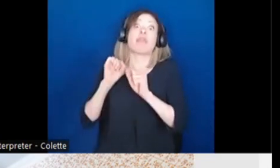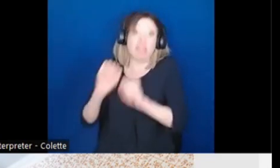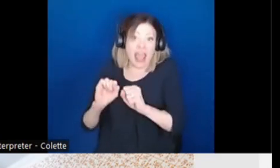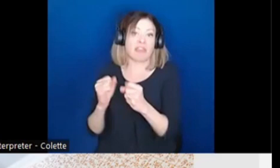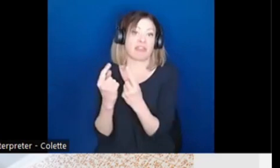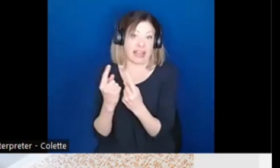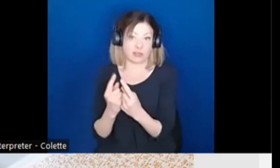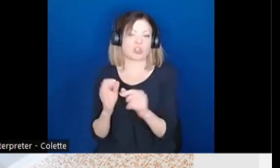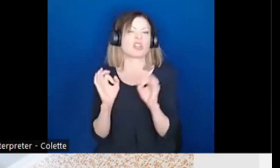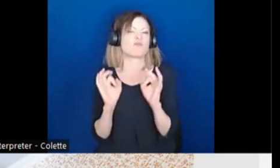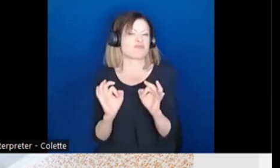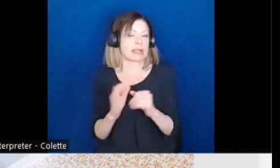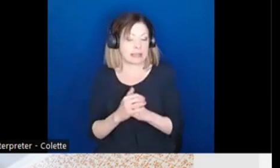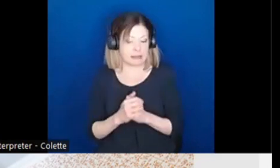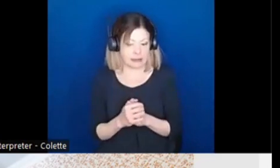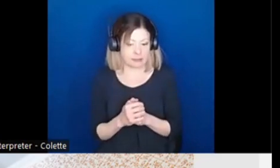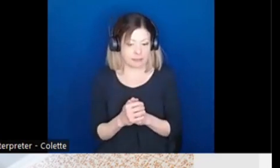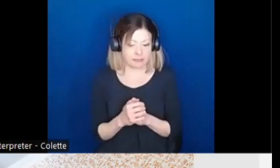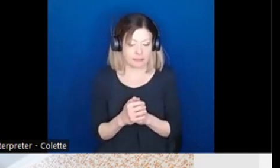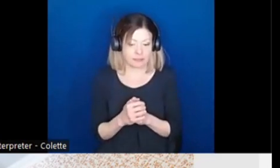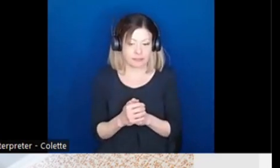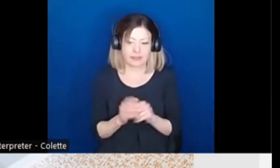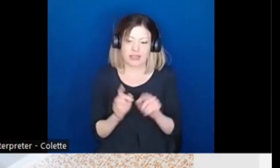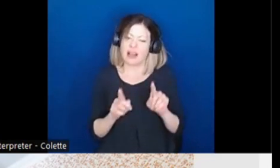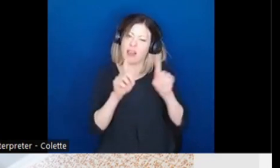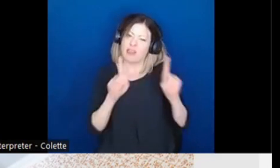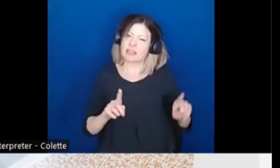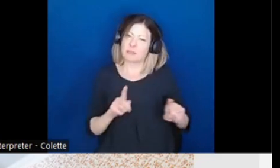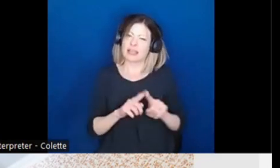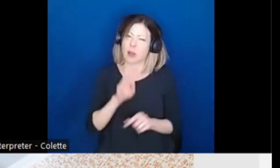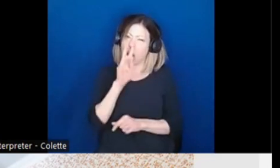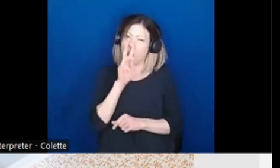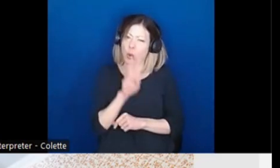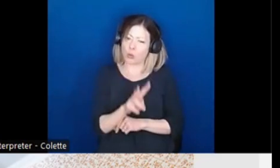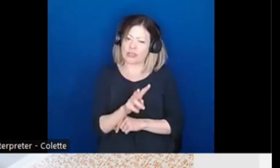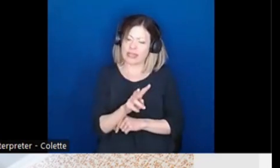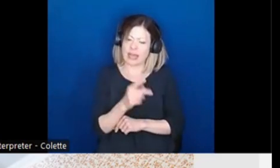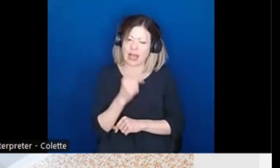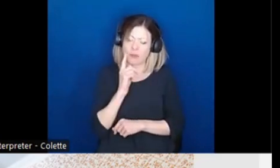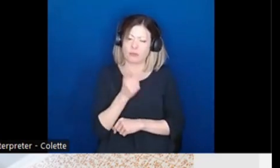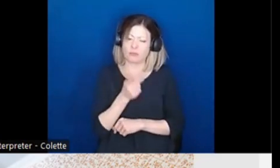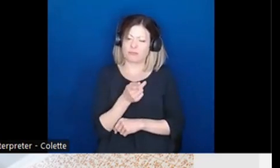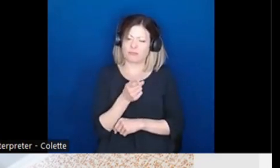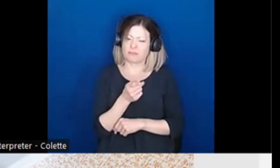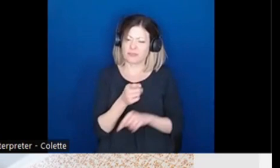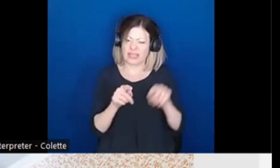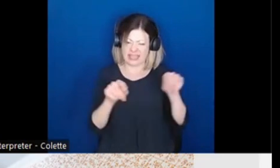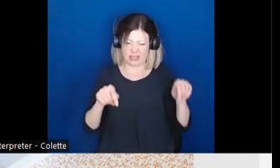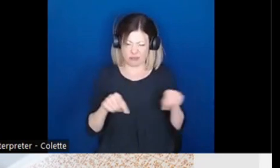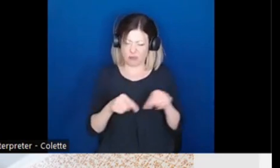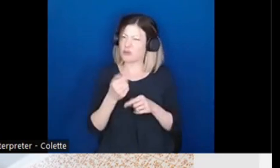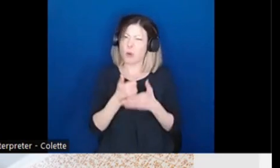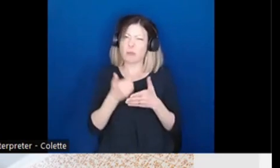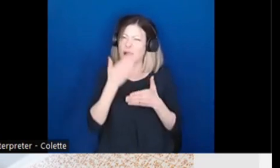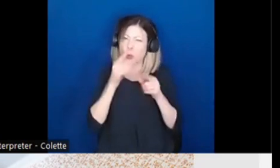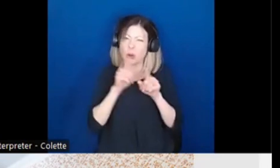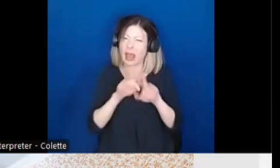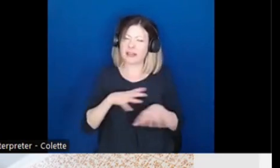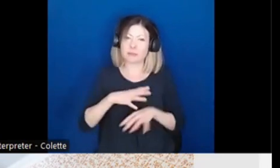here, when I looked at this picture, I thought, this isn't how this room looks. It's much too bright and sunny. And the reason